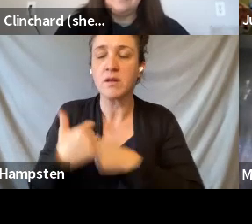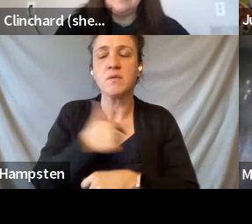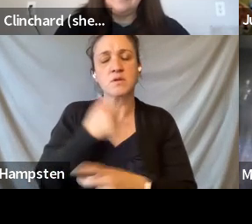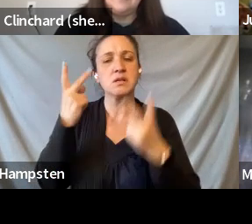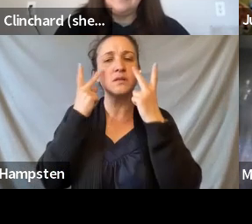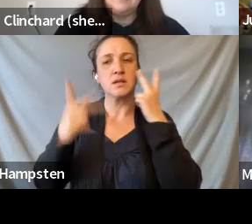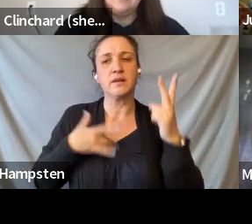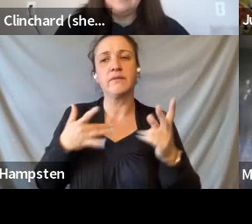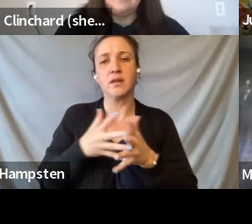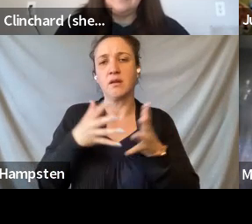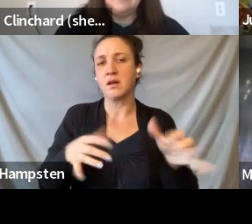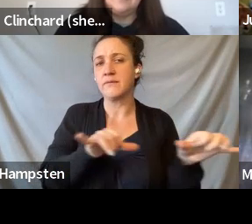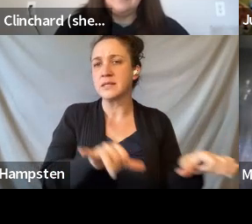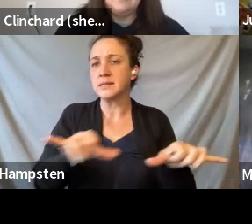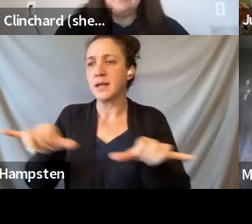things.